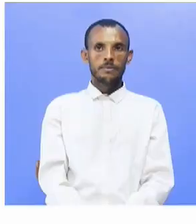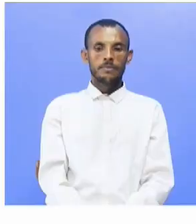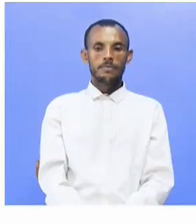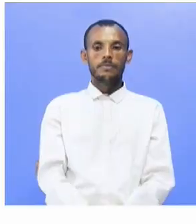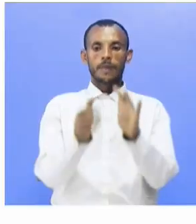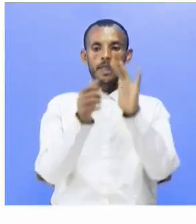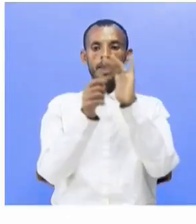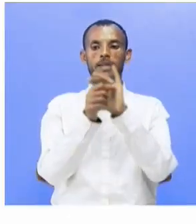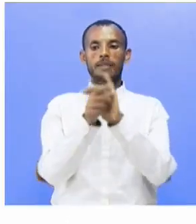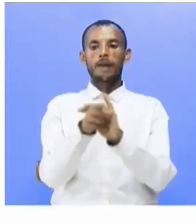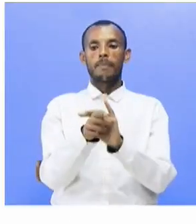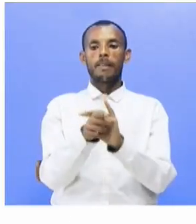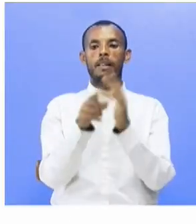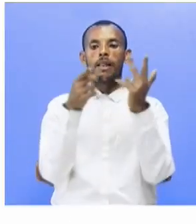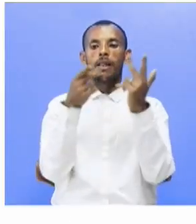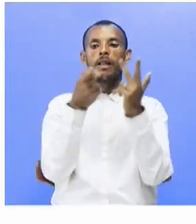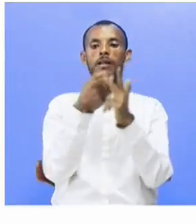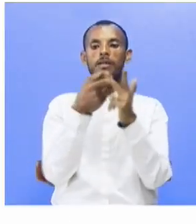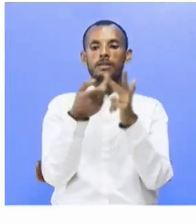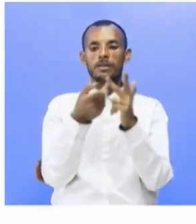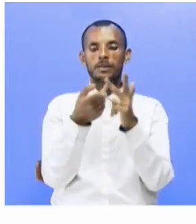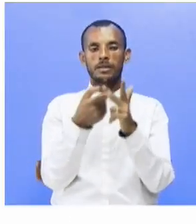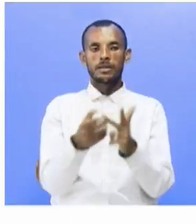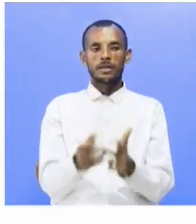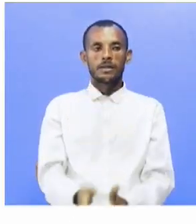Example 3.